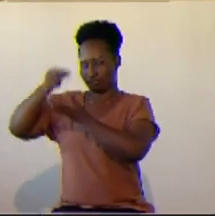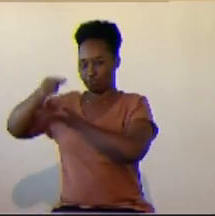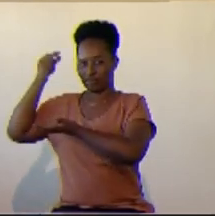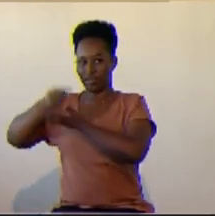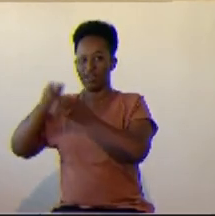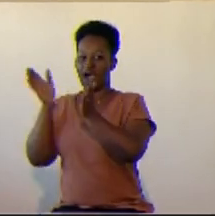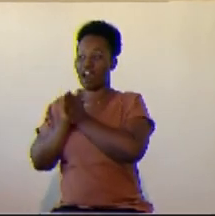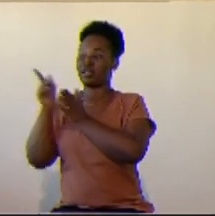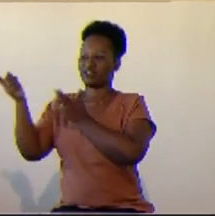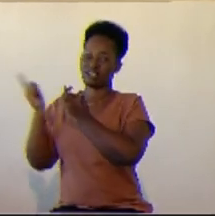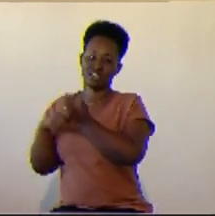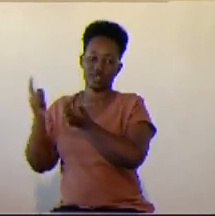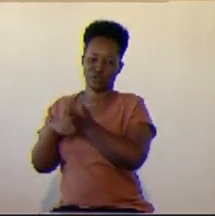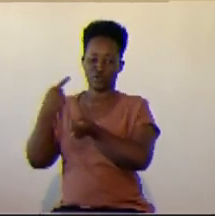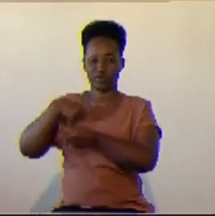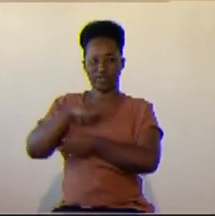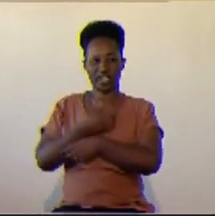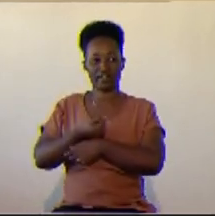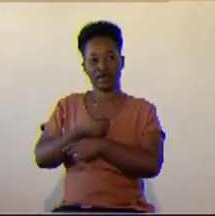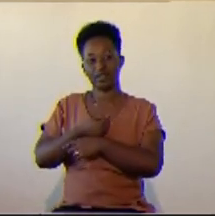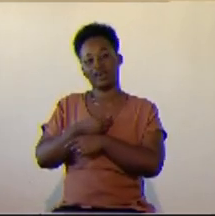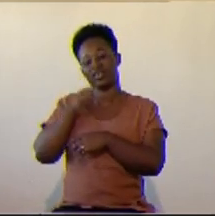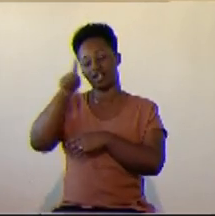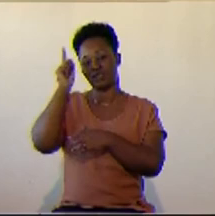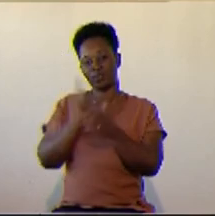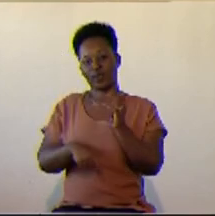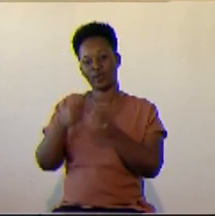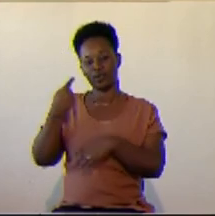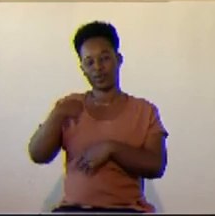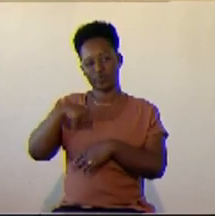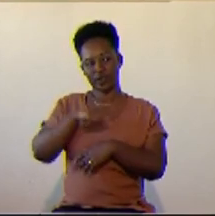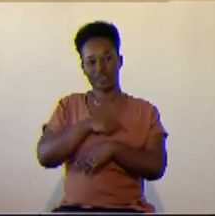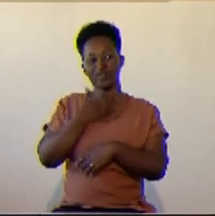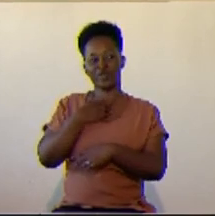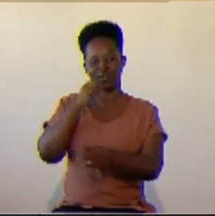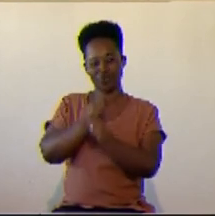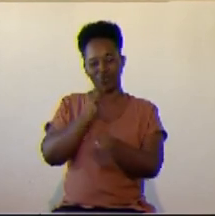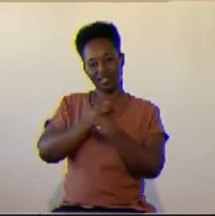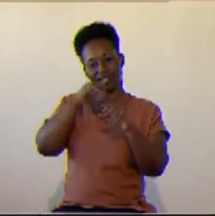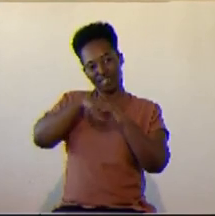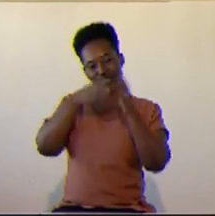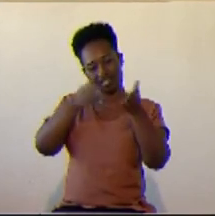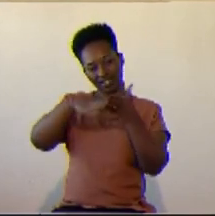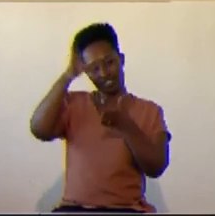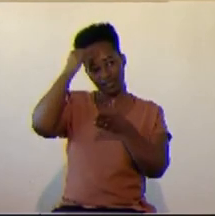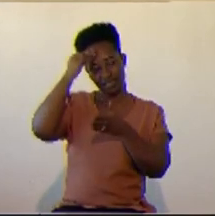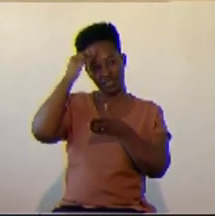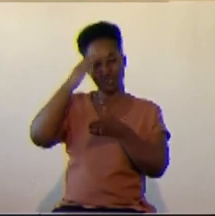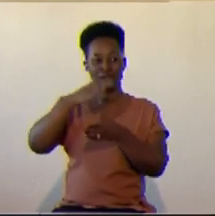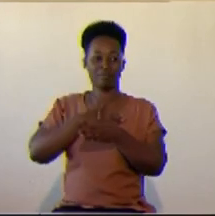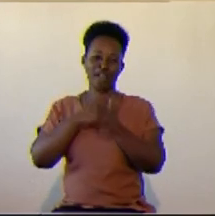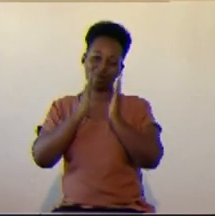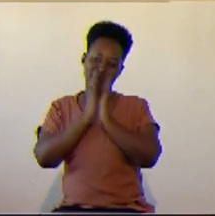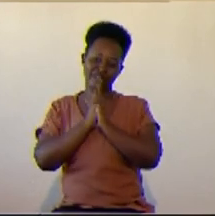the calculations that we had. So basically, that's what we wanted to do during this lesson. My prayers and